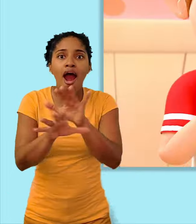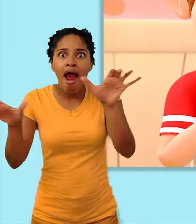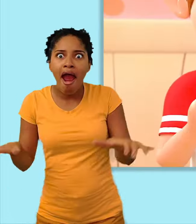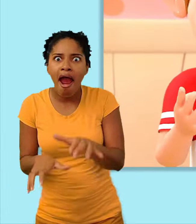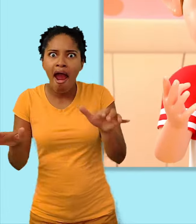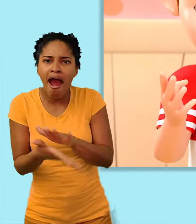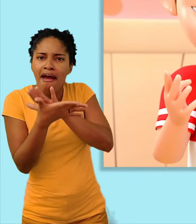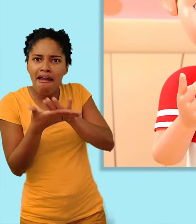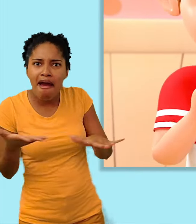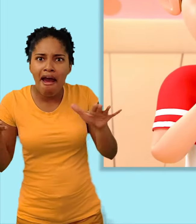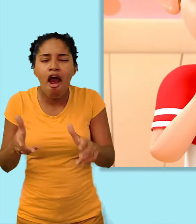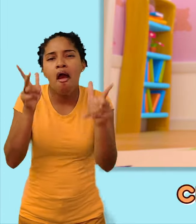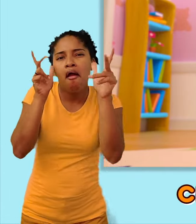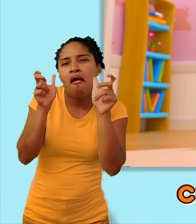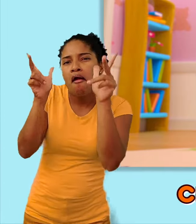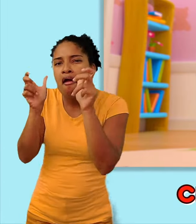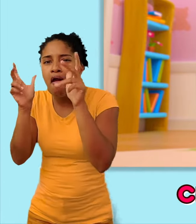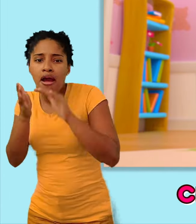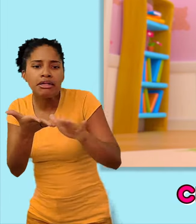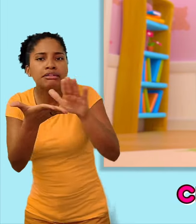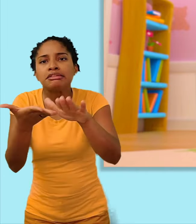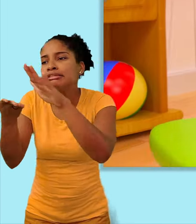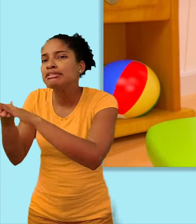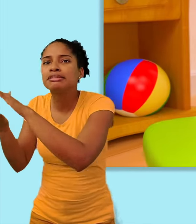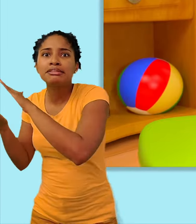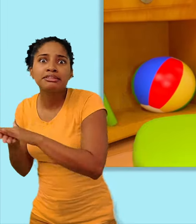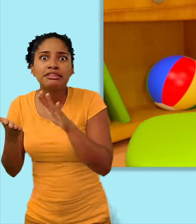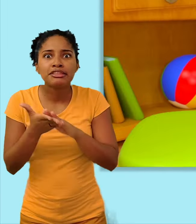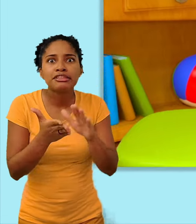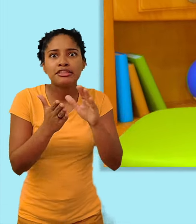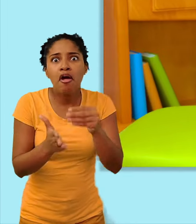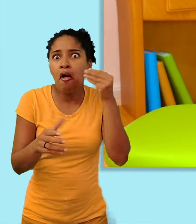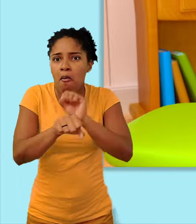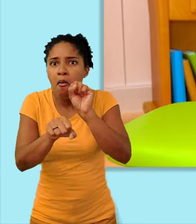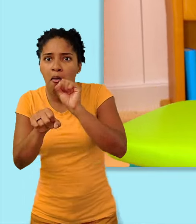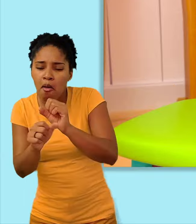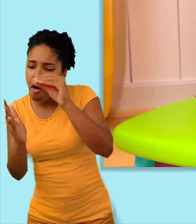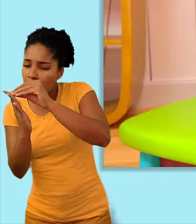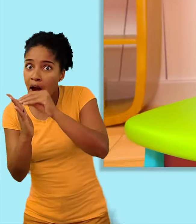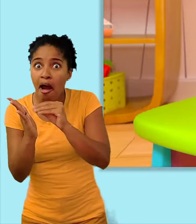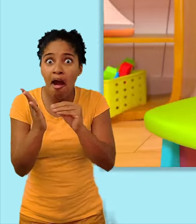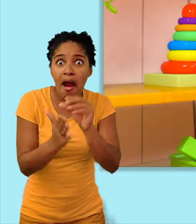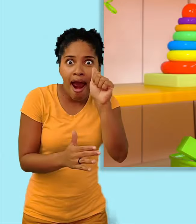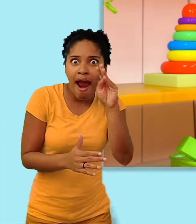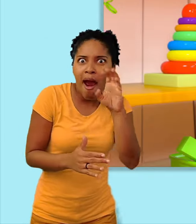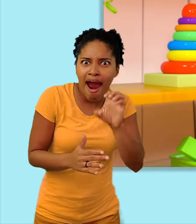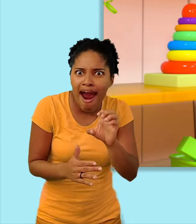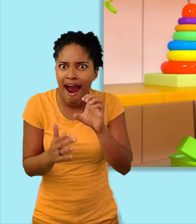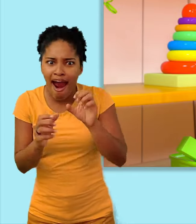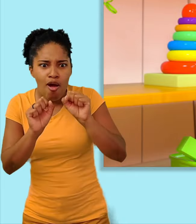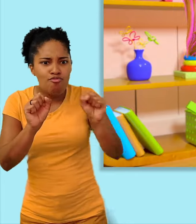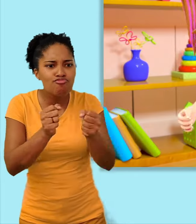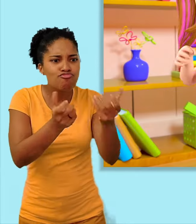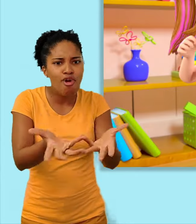any fight. Took all my lessons, cleaned up my room right. I did my homework, wrote down the ABC. Kept all